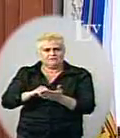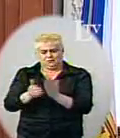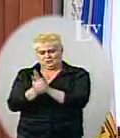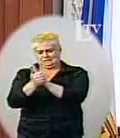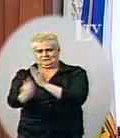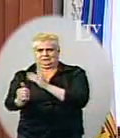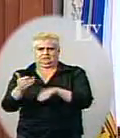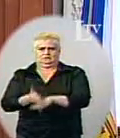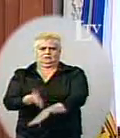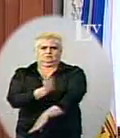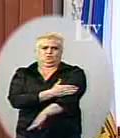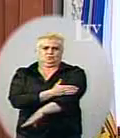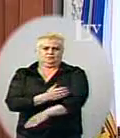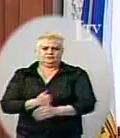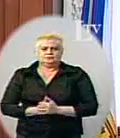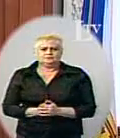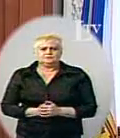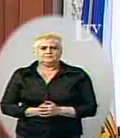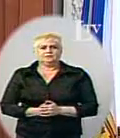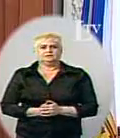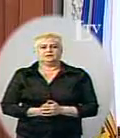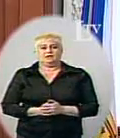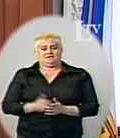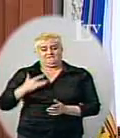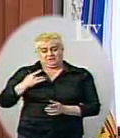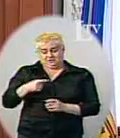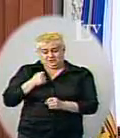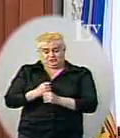skills. By the end of the year,